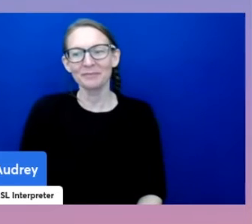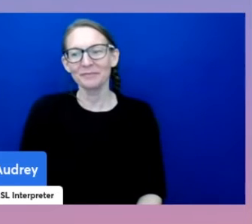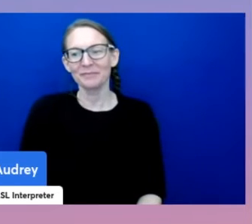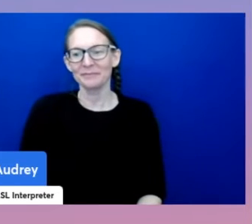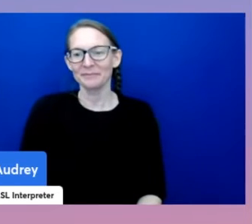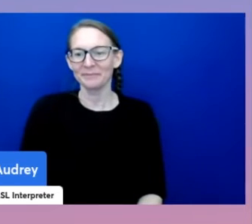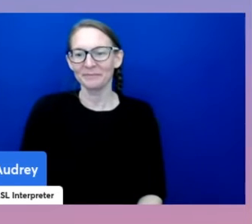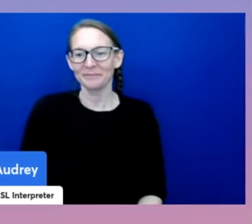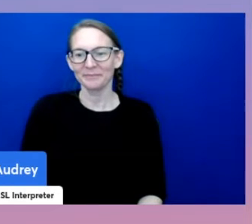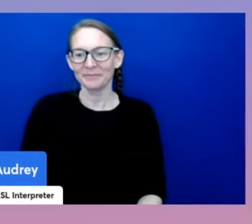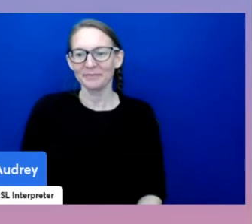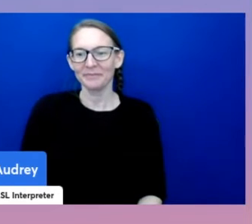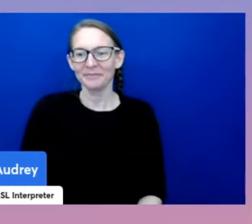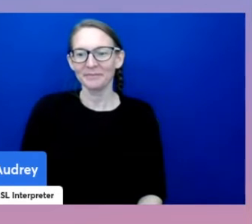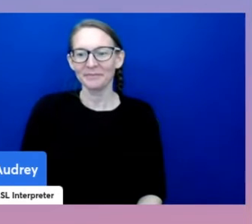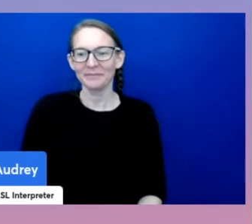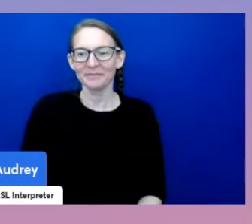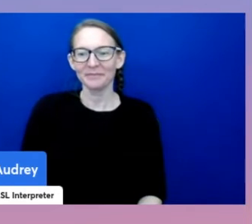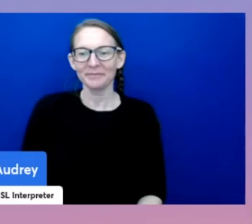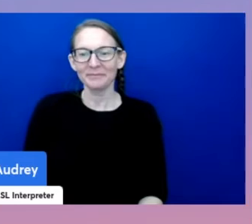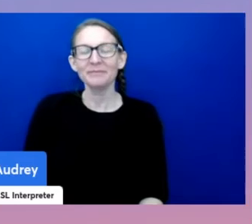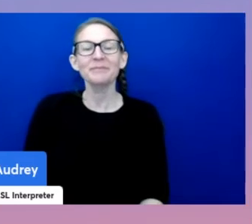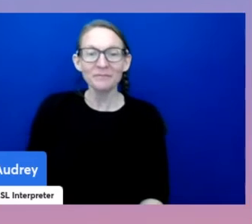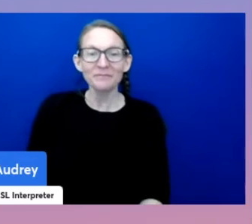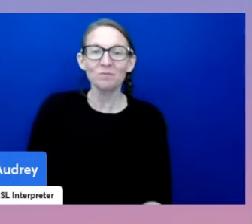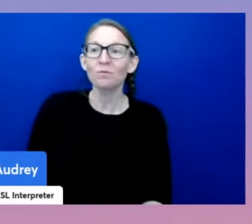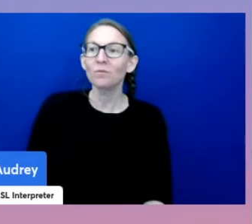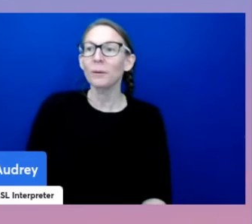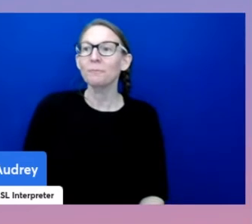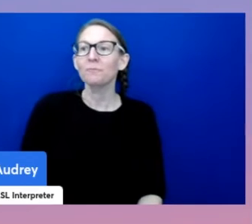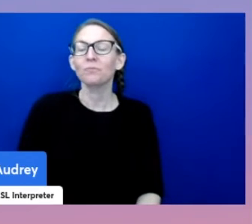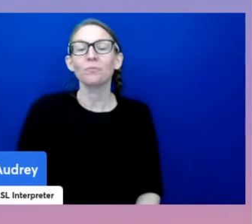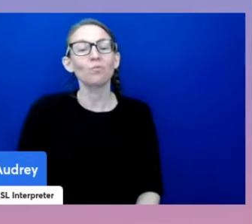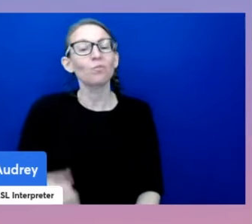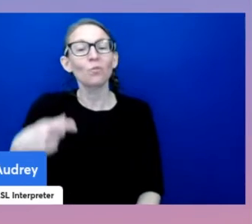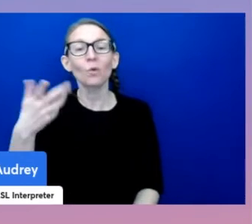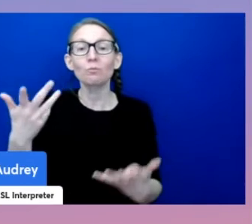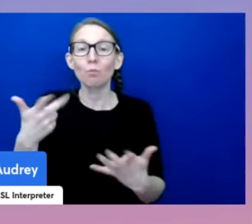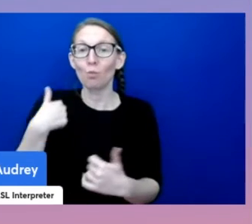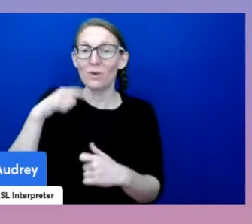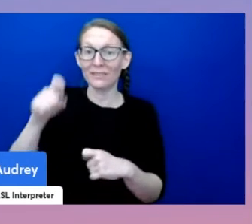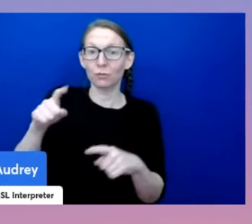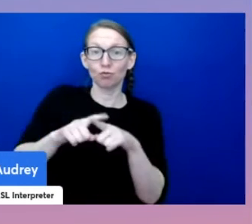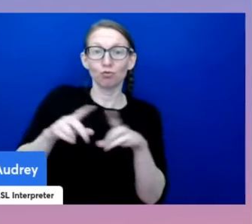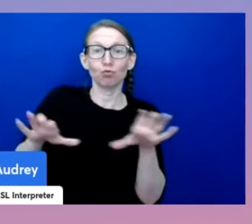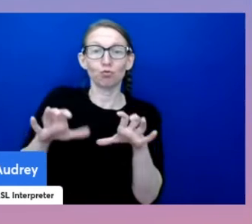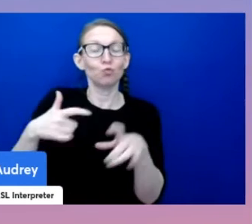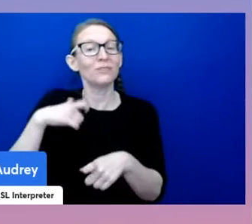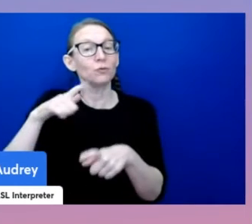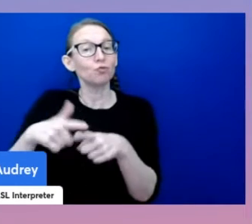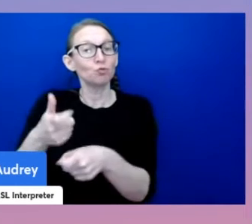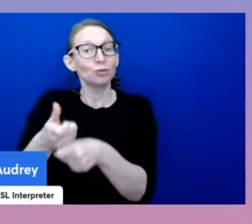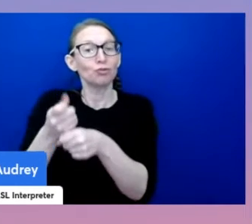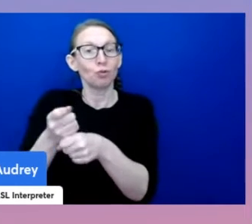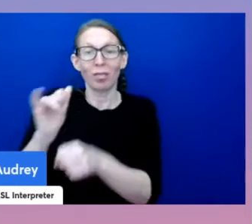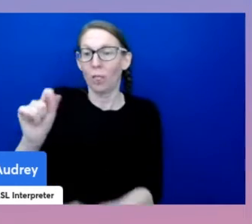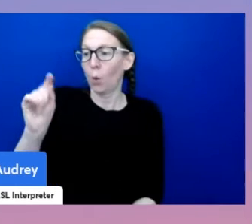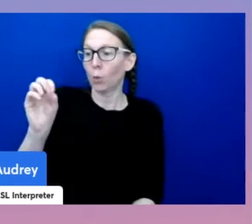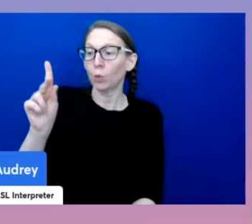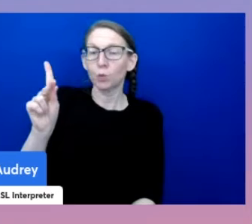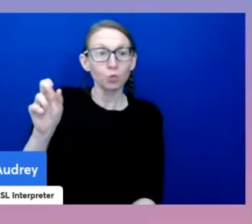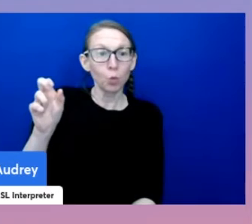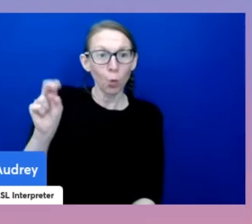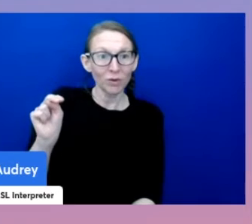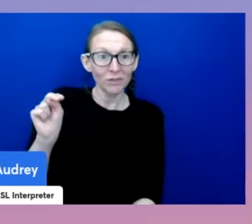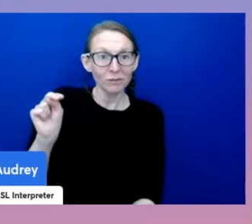Okay, so we back this one. What we need to do, we need to generate the token. We need to